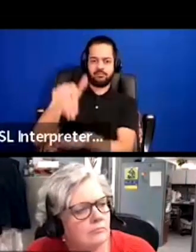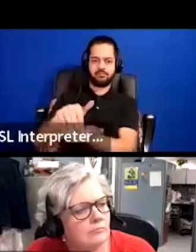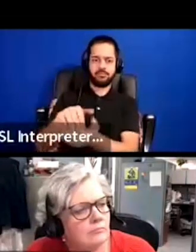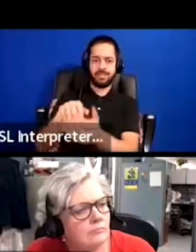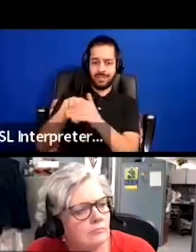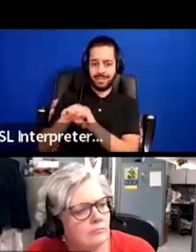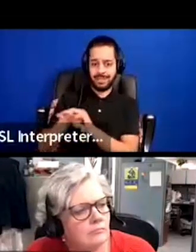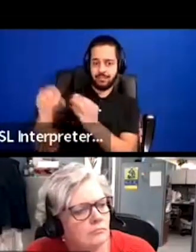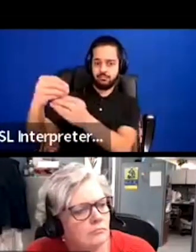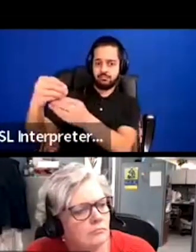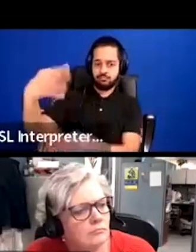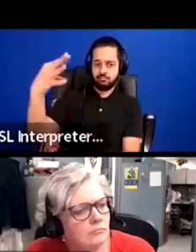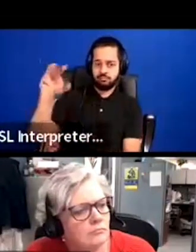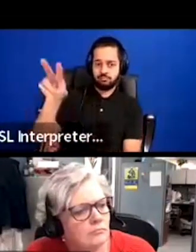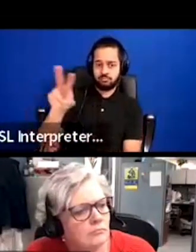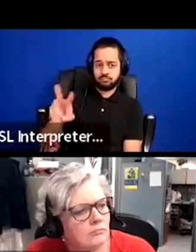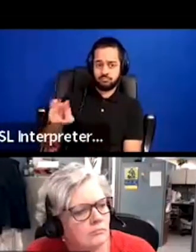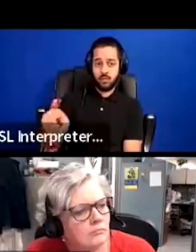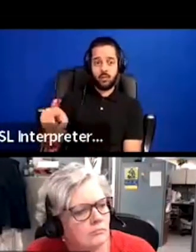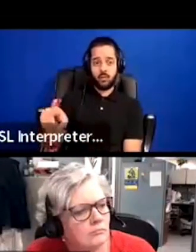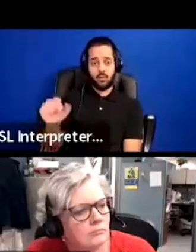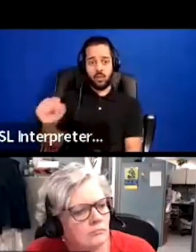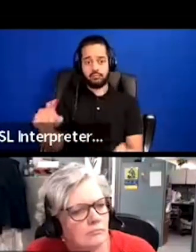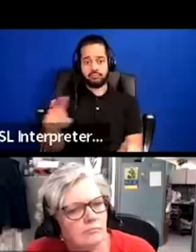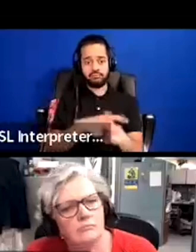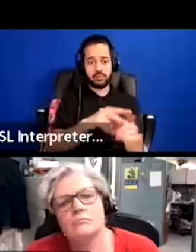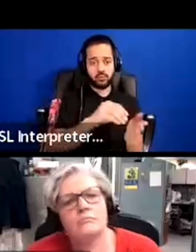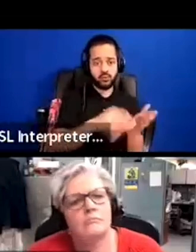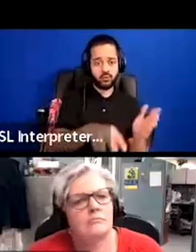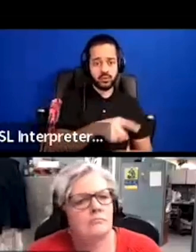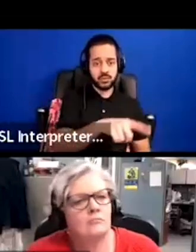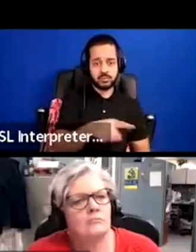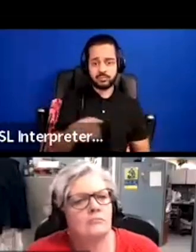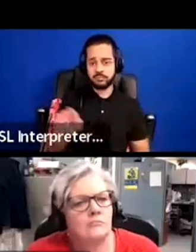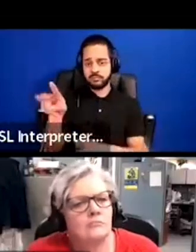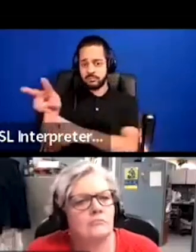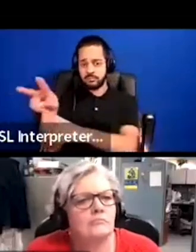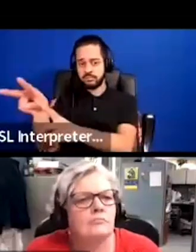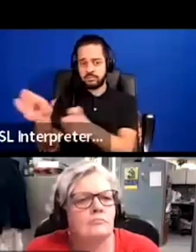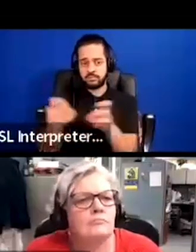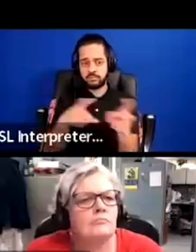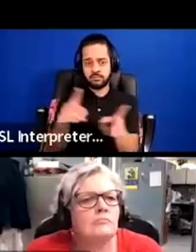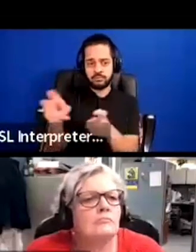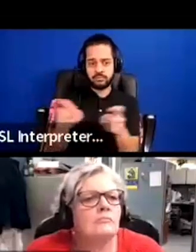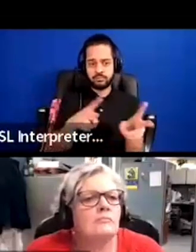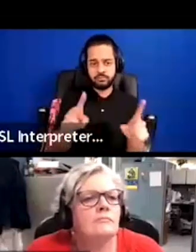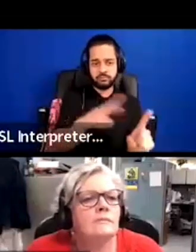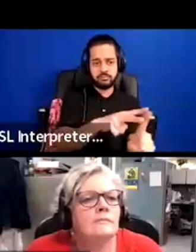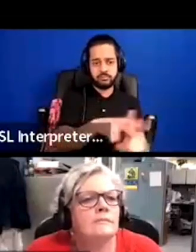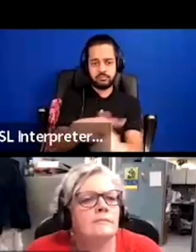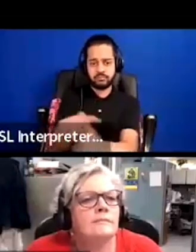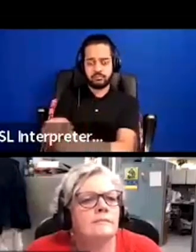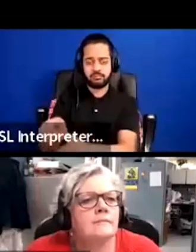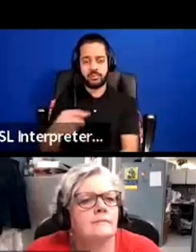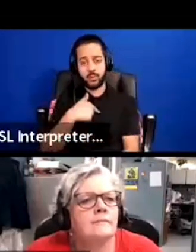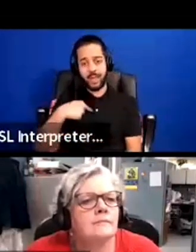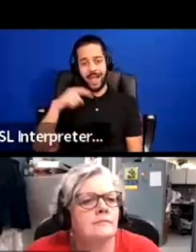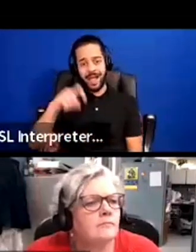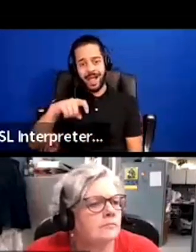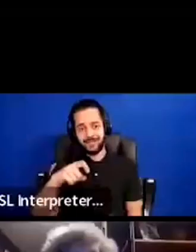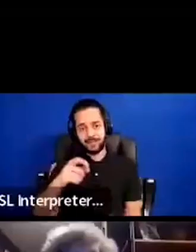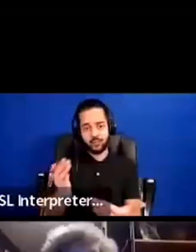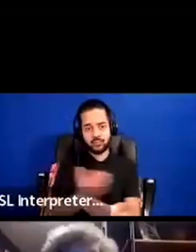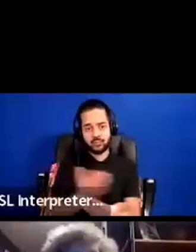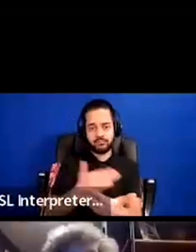and say, hey, that might work, that might work. We don't have the time that we would like to put into looking at all of these